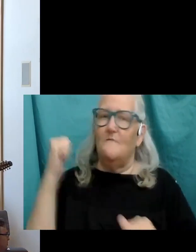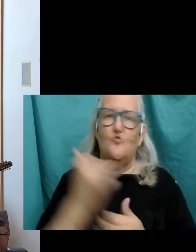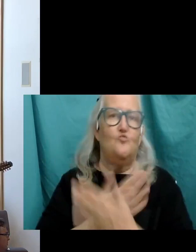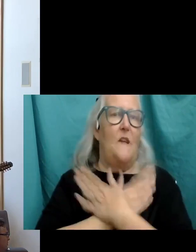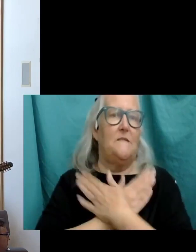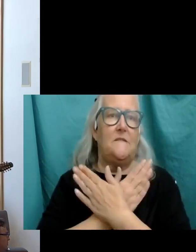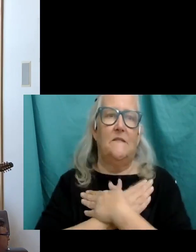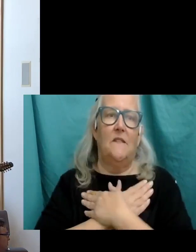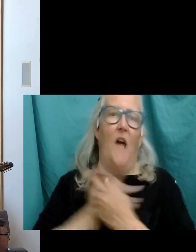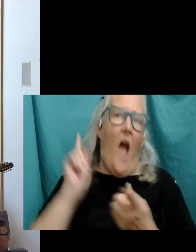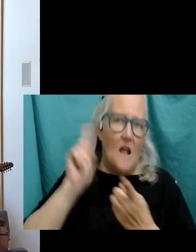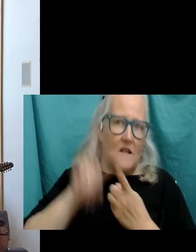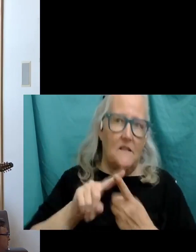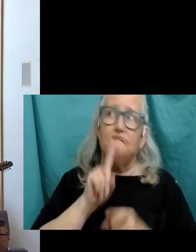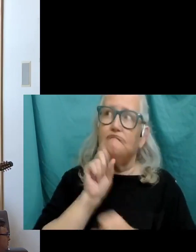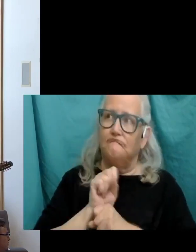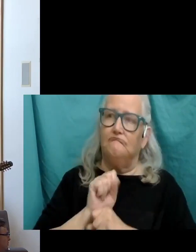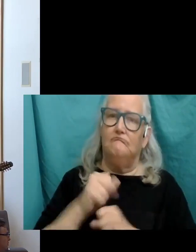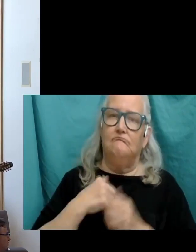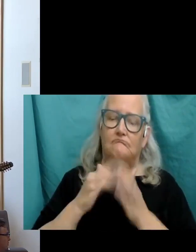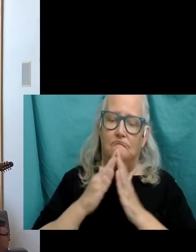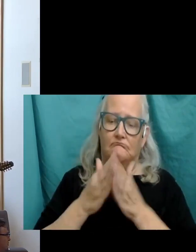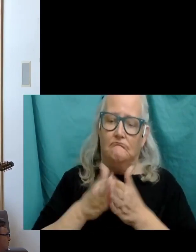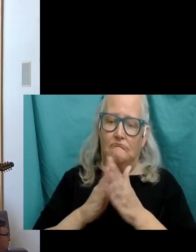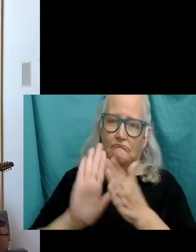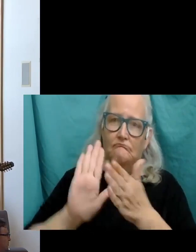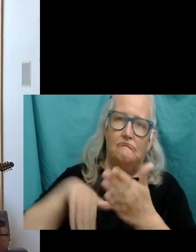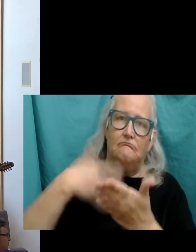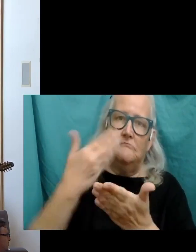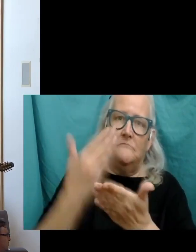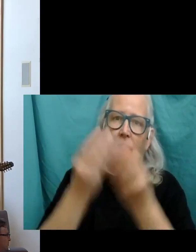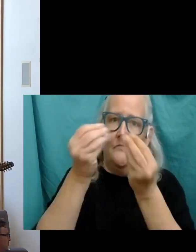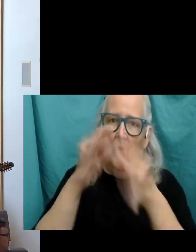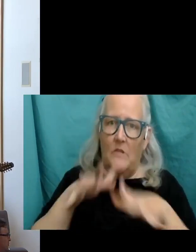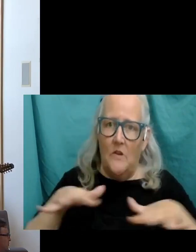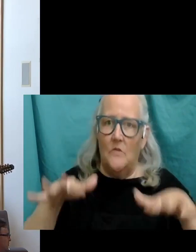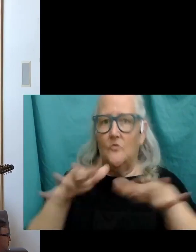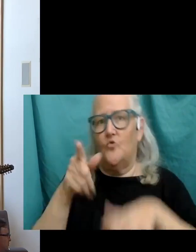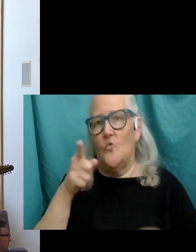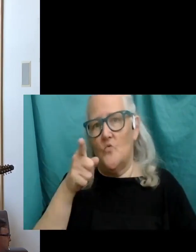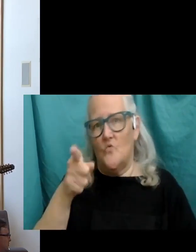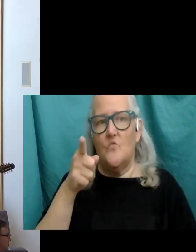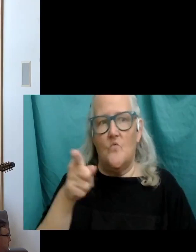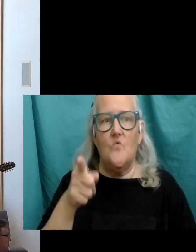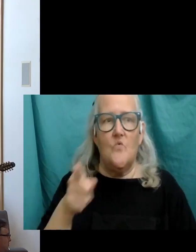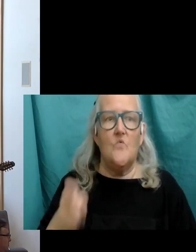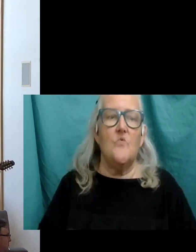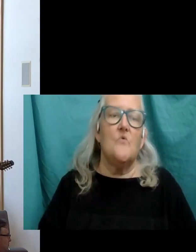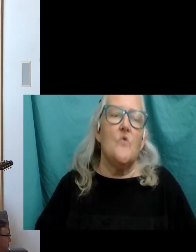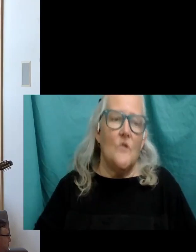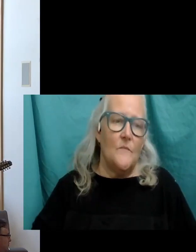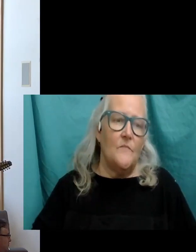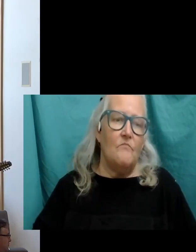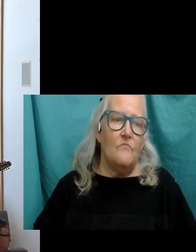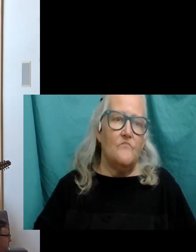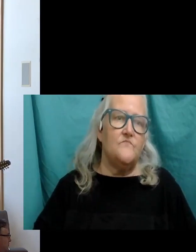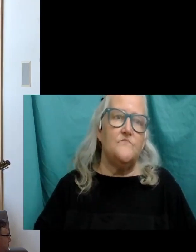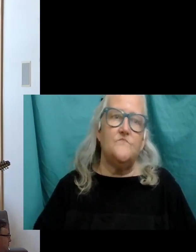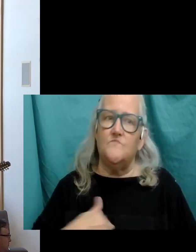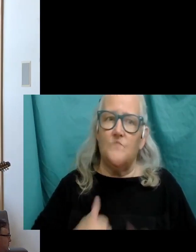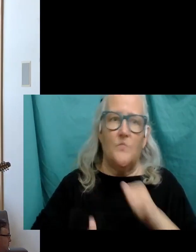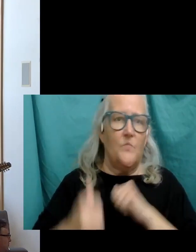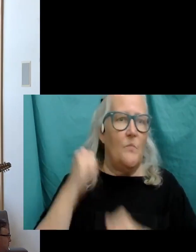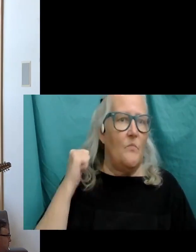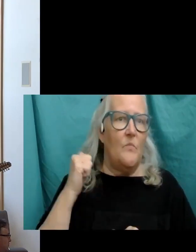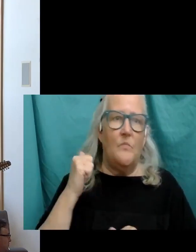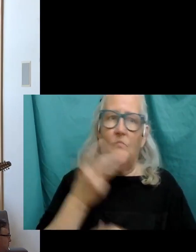I reach another shore. I will not lie me